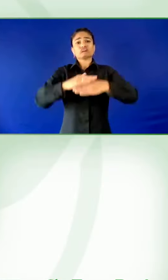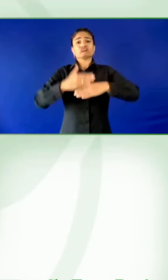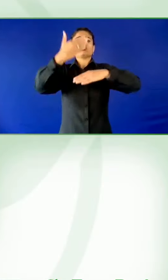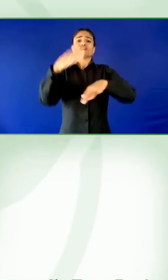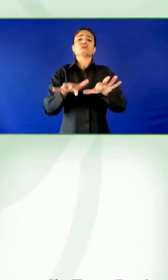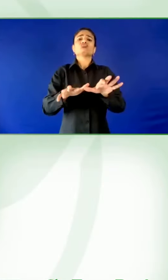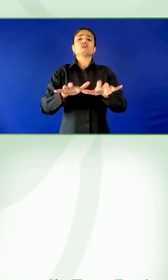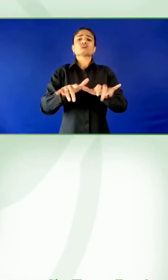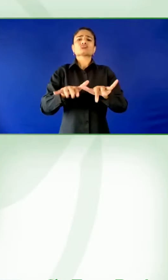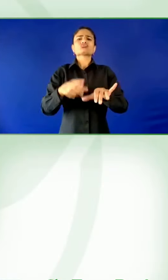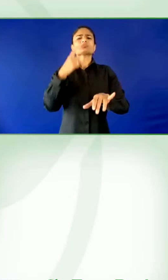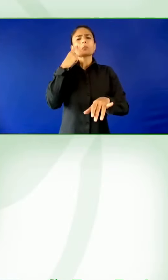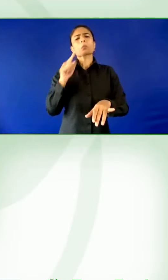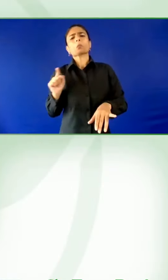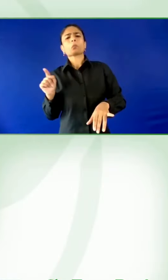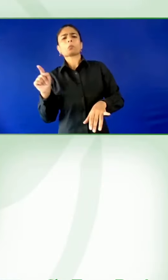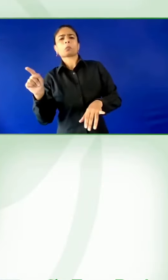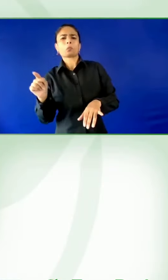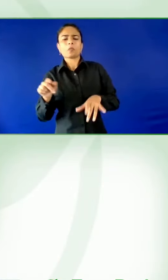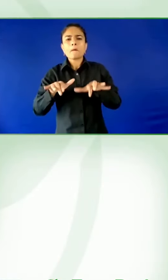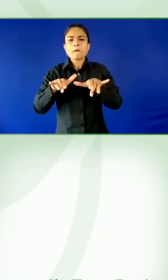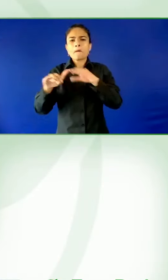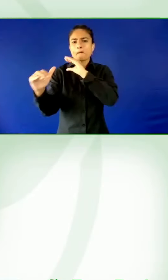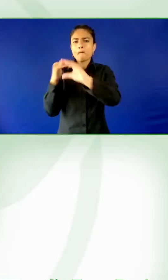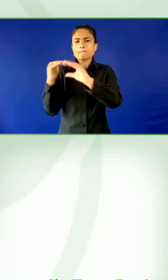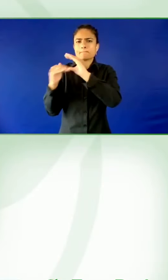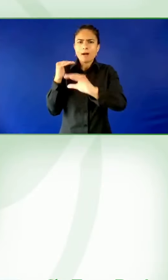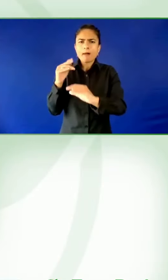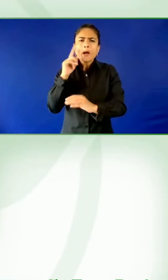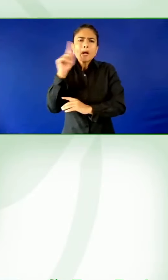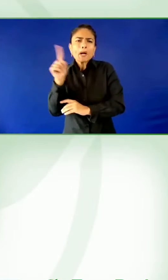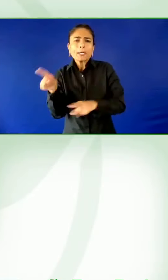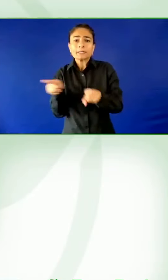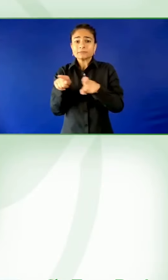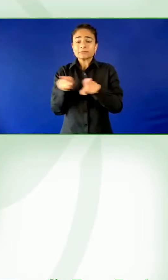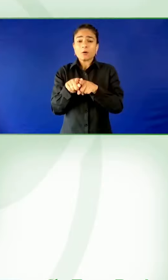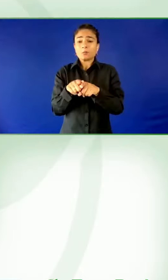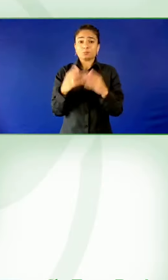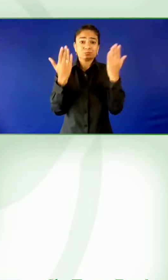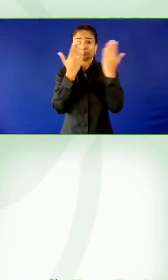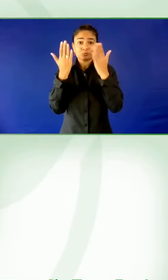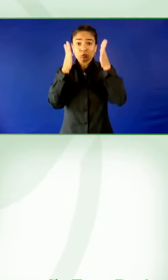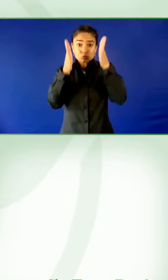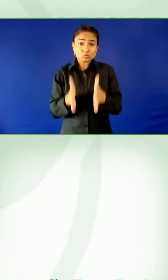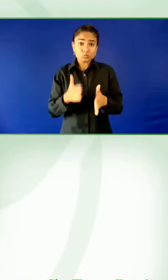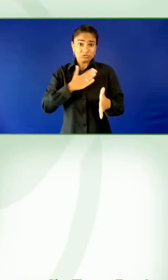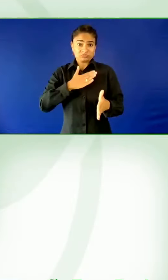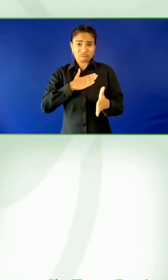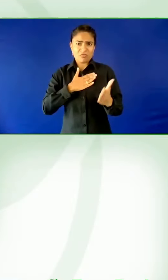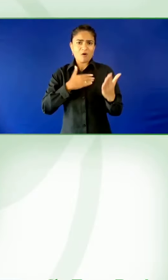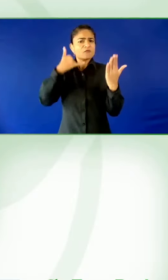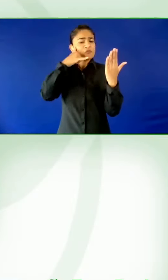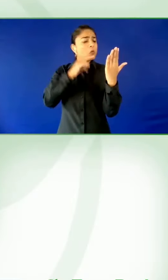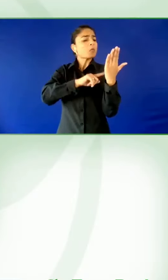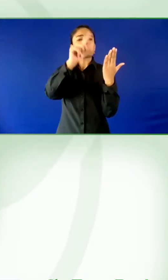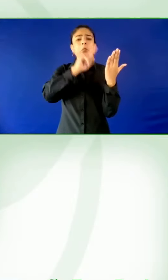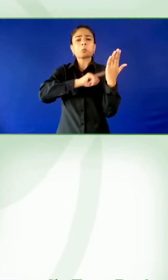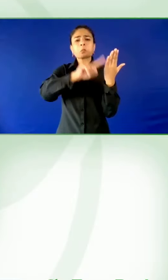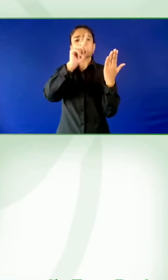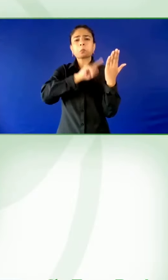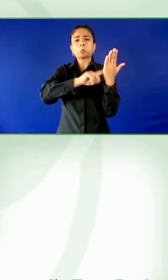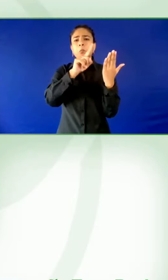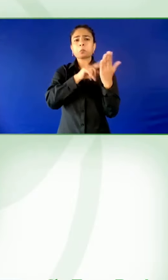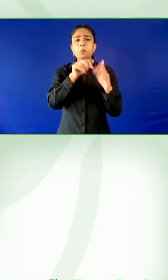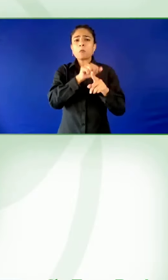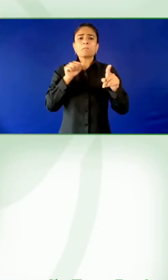participation, your active engagement. We're taking a few minutes at the beginning, and we're going to hear from some voices that are really important in this